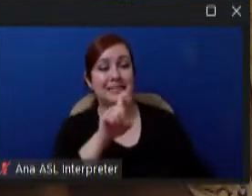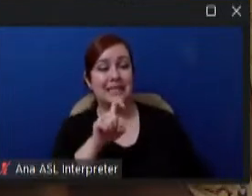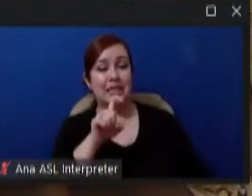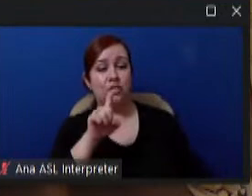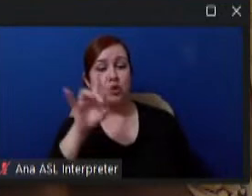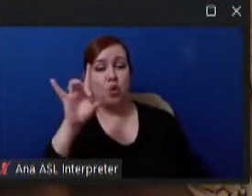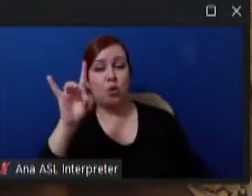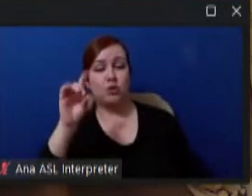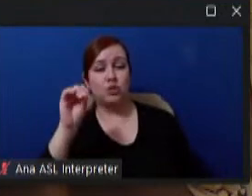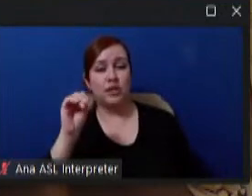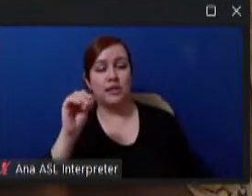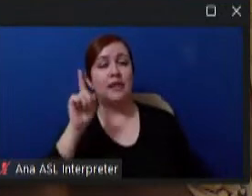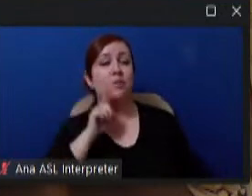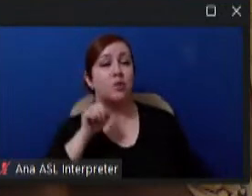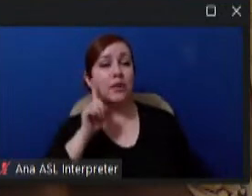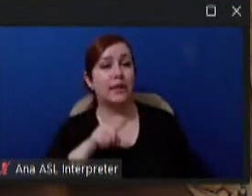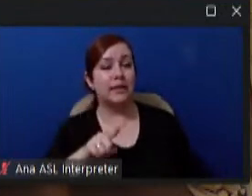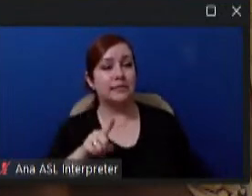2020,